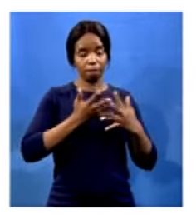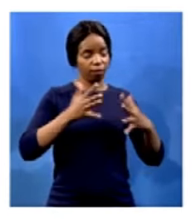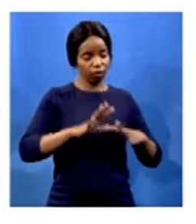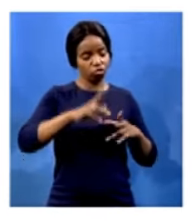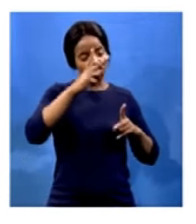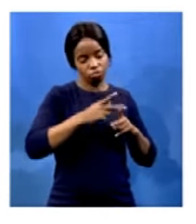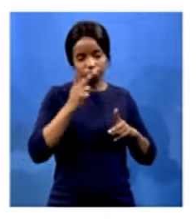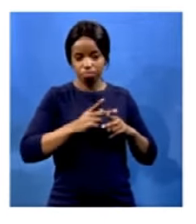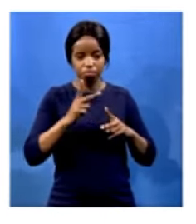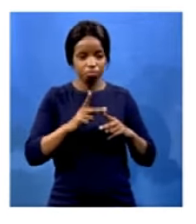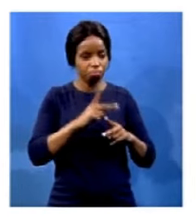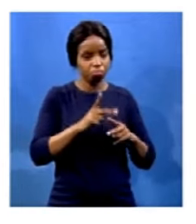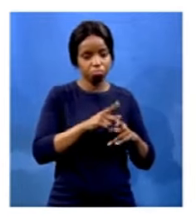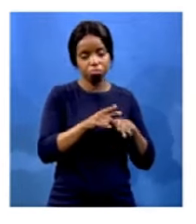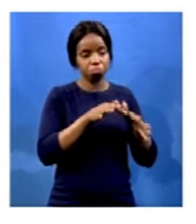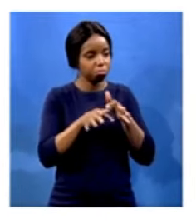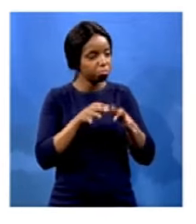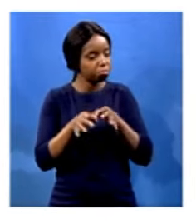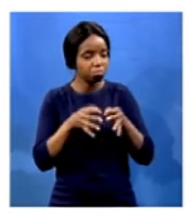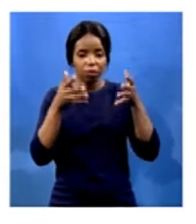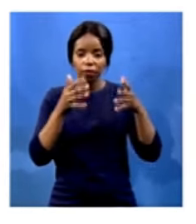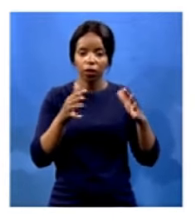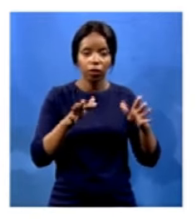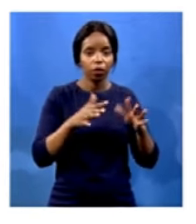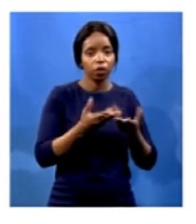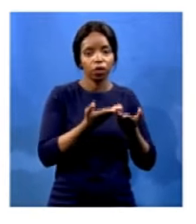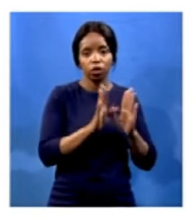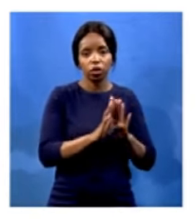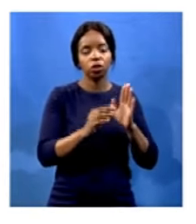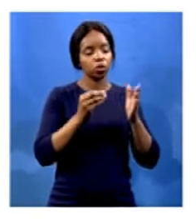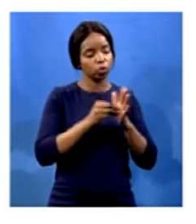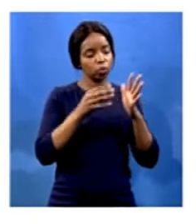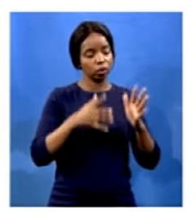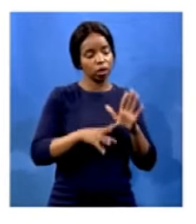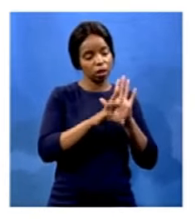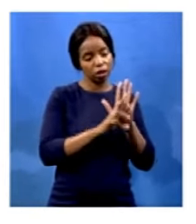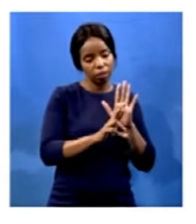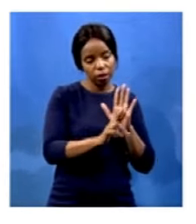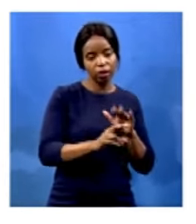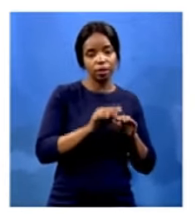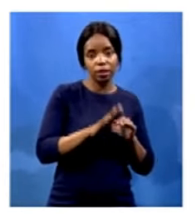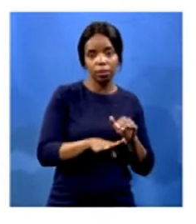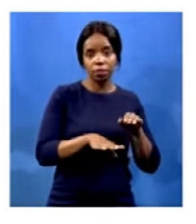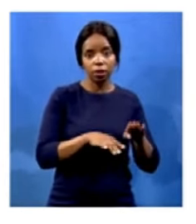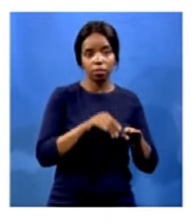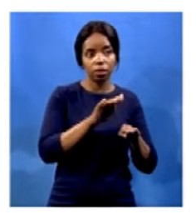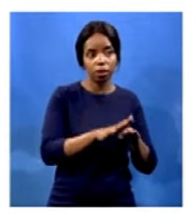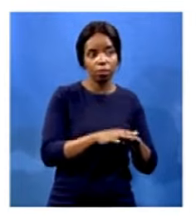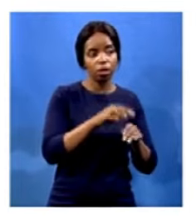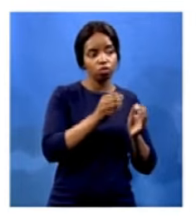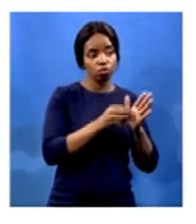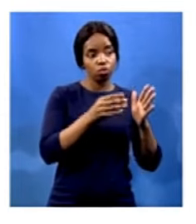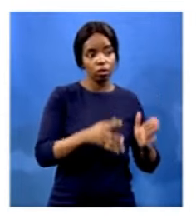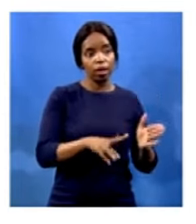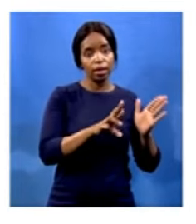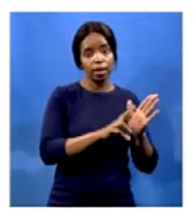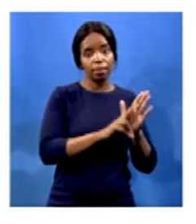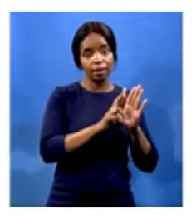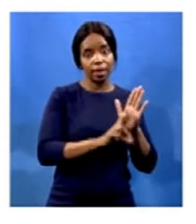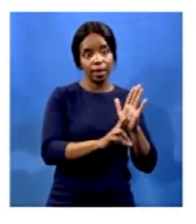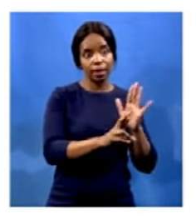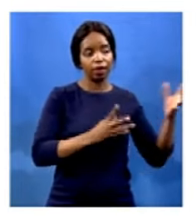representatives along every step of this journey, and we have tried to put as much support measures in place as possible.